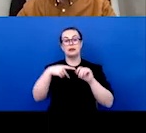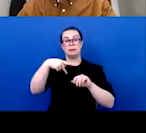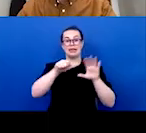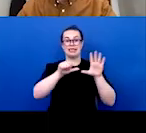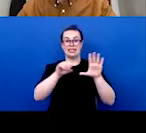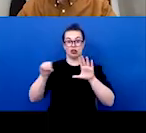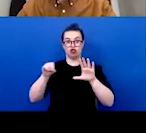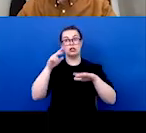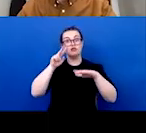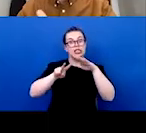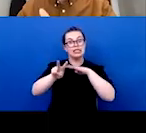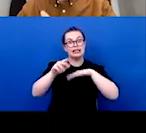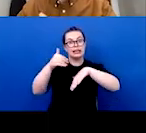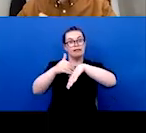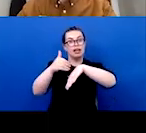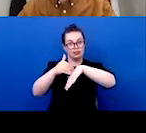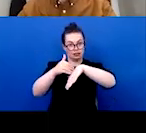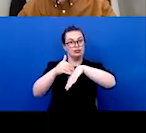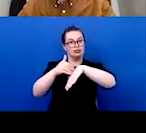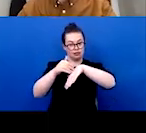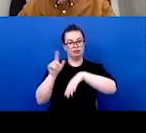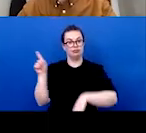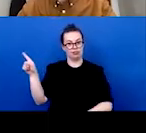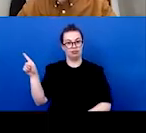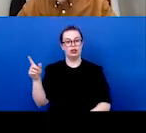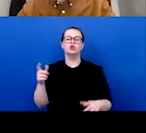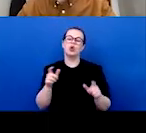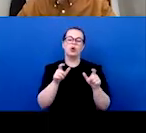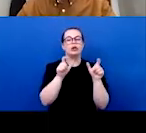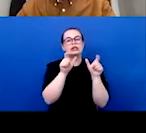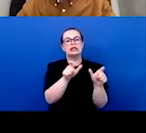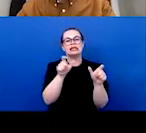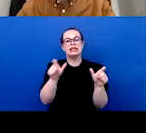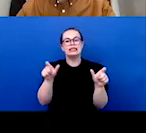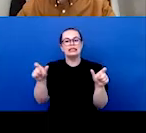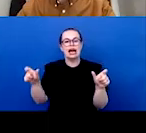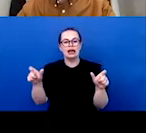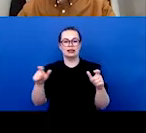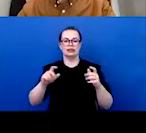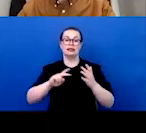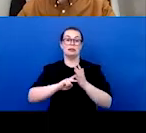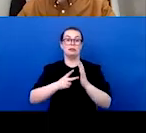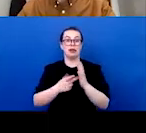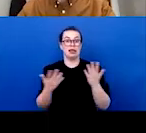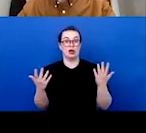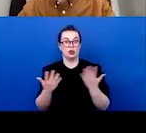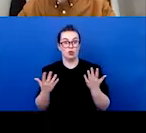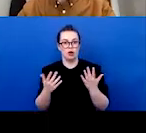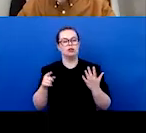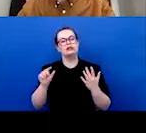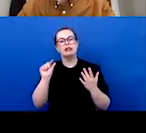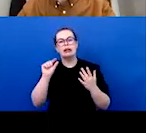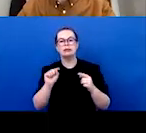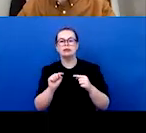And note that this is not a trivial prediction. So syntax-driven meaning composition is, if anything, the opposite kind of interaction